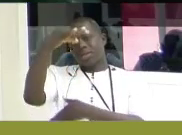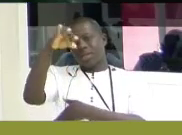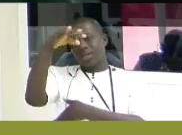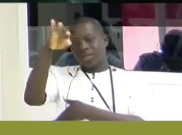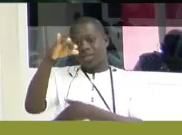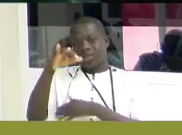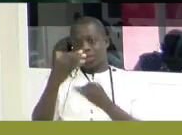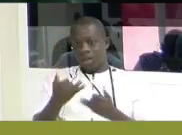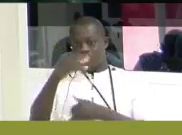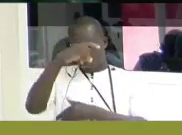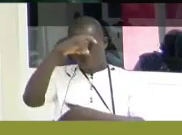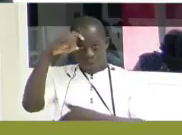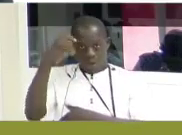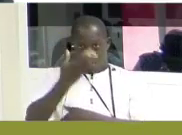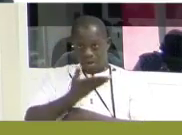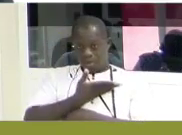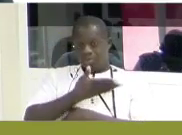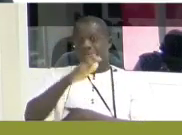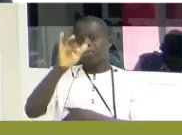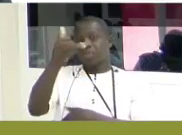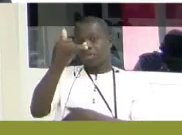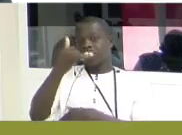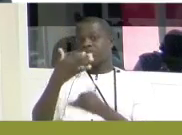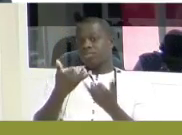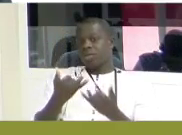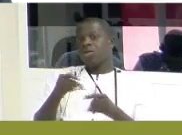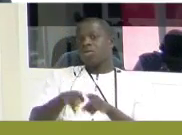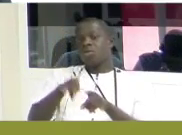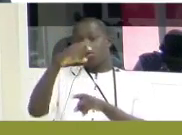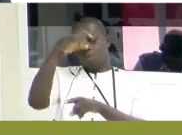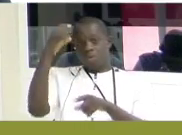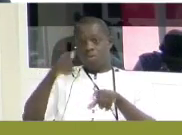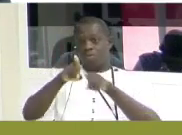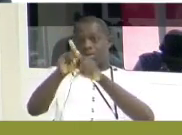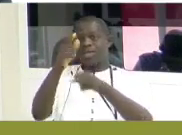working? Yes, I'm currently with Guaranteed Trust Bank, Gambia Limited.